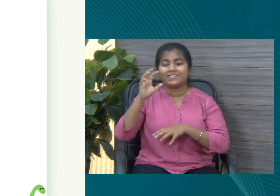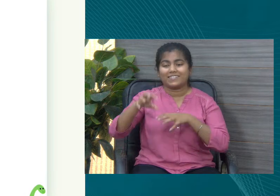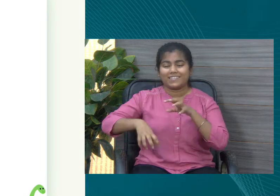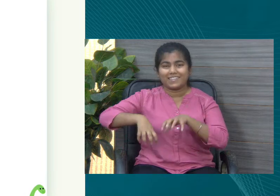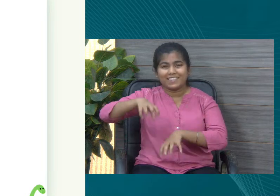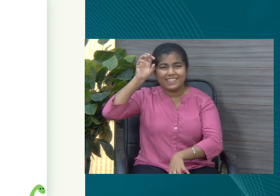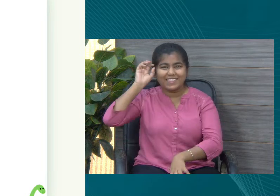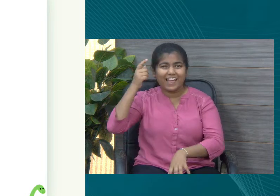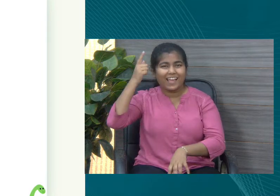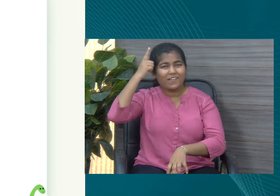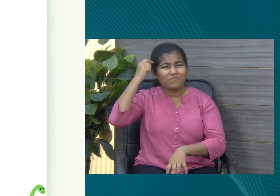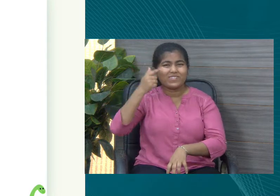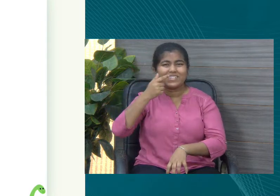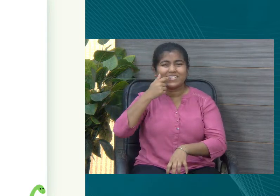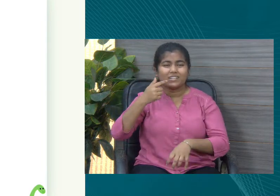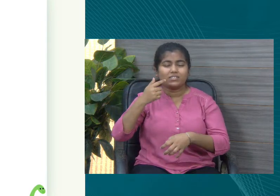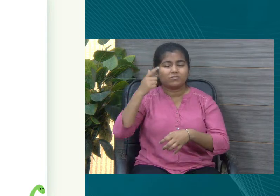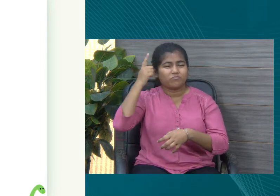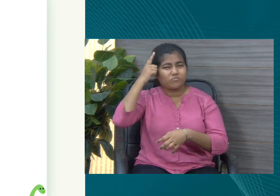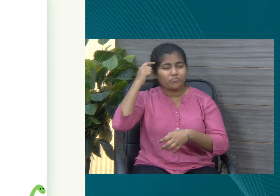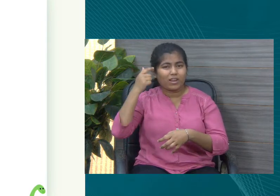that. Okay. Third one is a